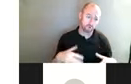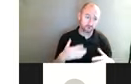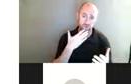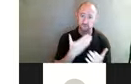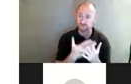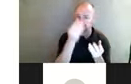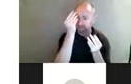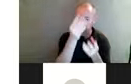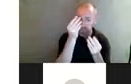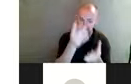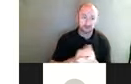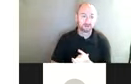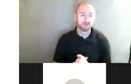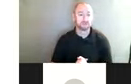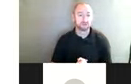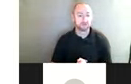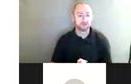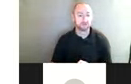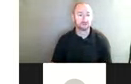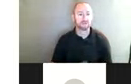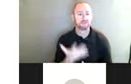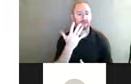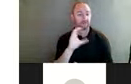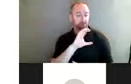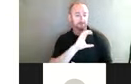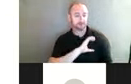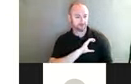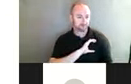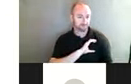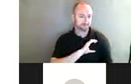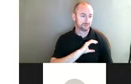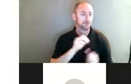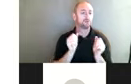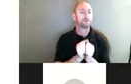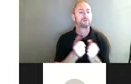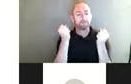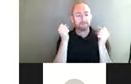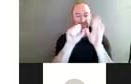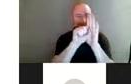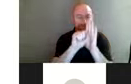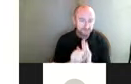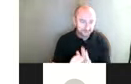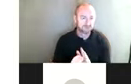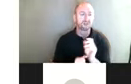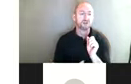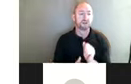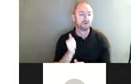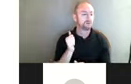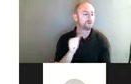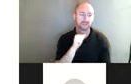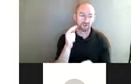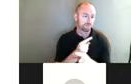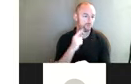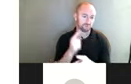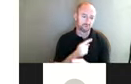has, you know, five different attributes with, you know, a bunch of symbolization methods. Most of them are totally